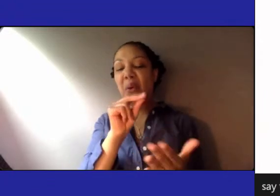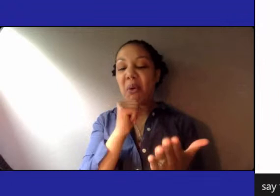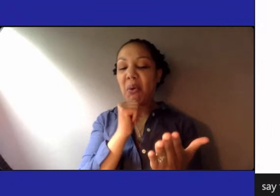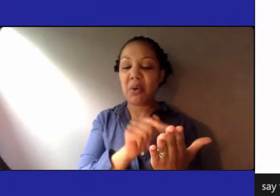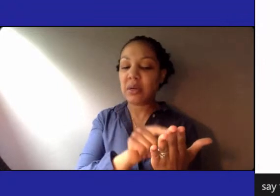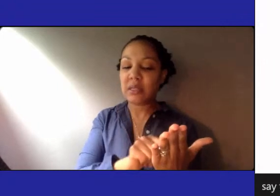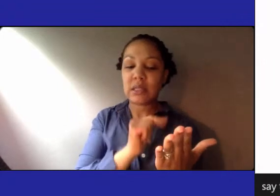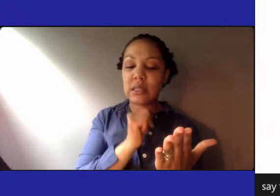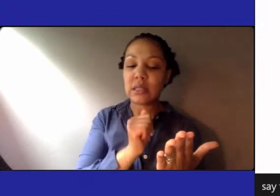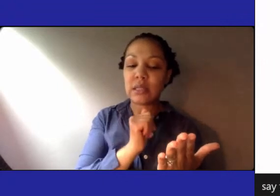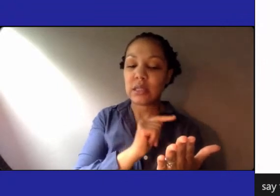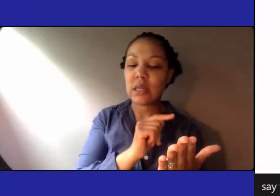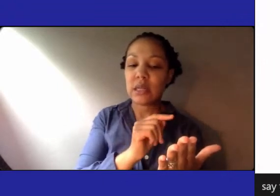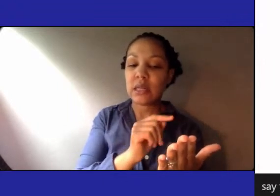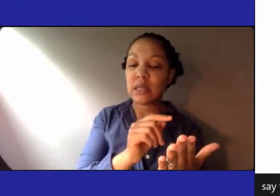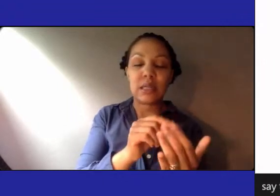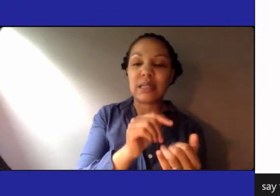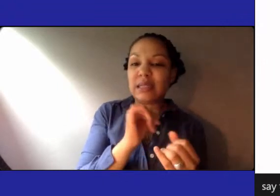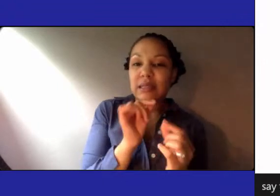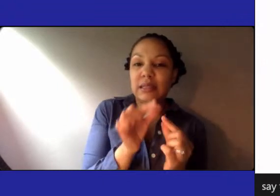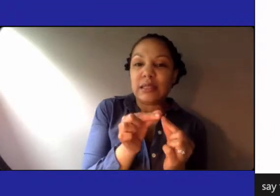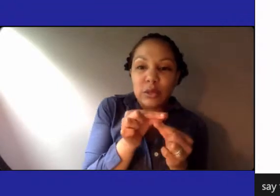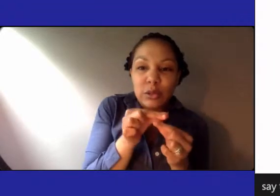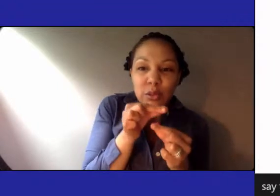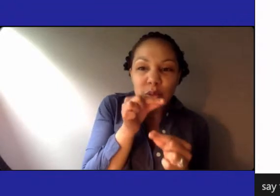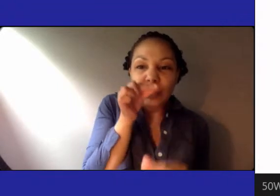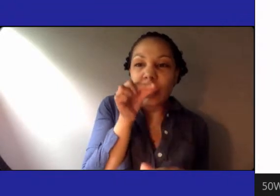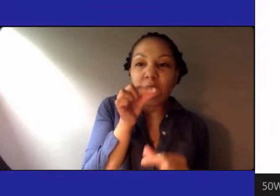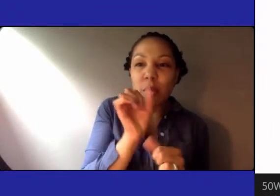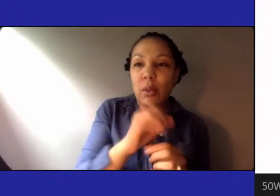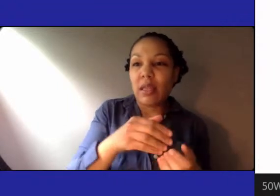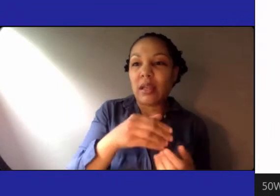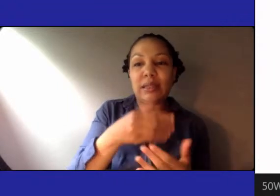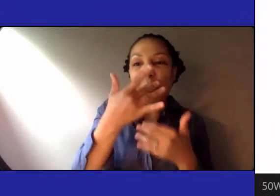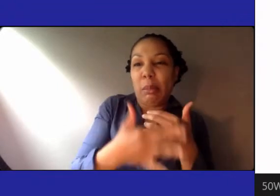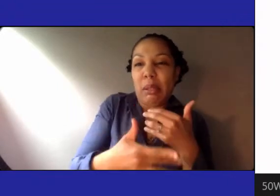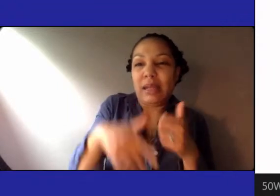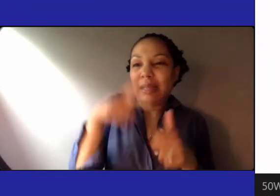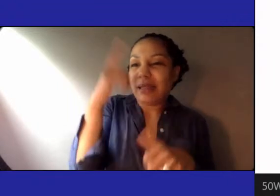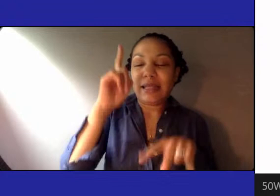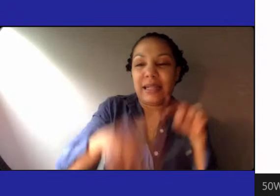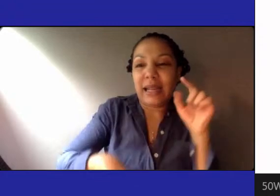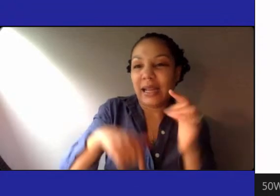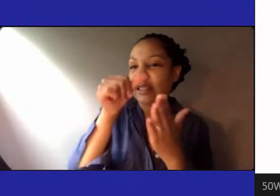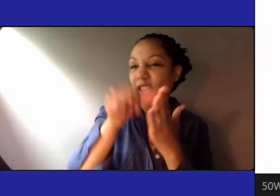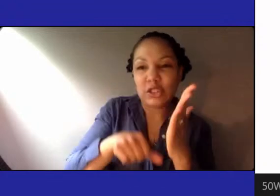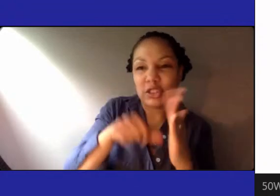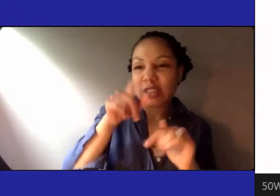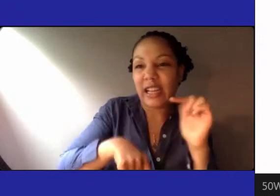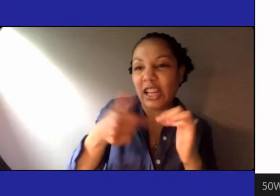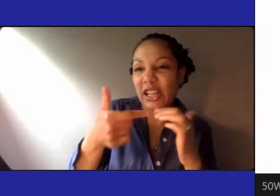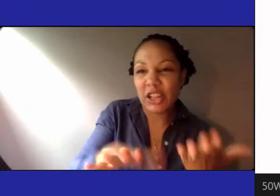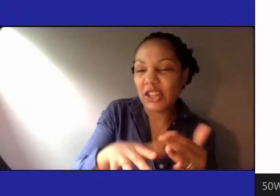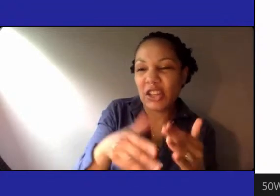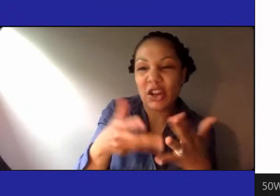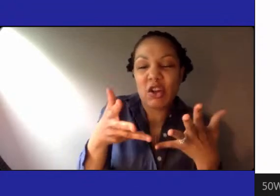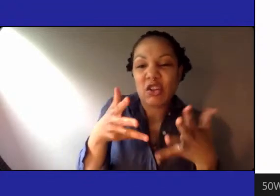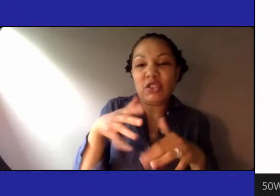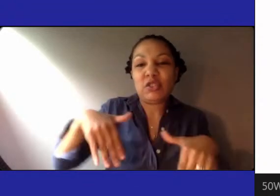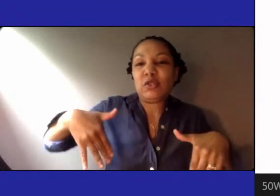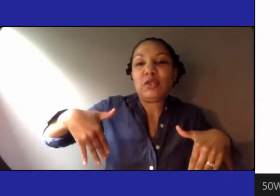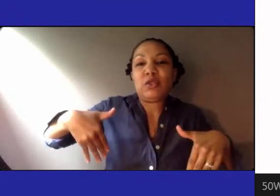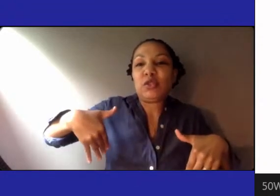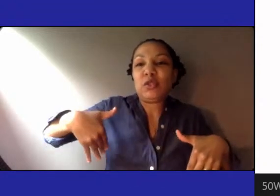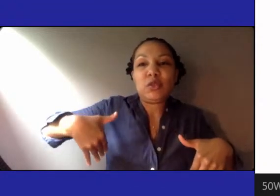already, dead, right? So from anywhere in the world with his telephone, he can then tell you whether or